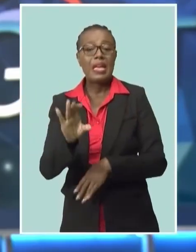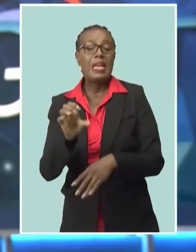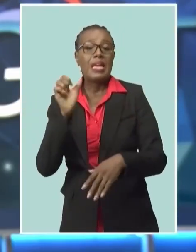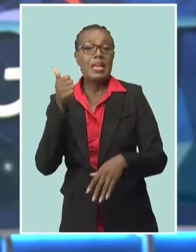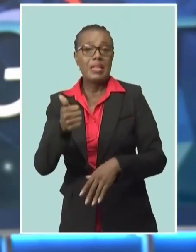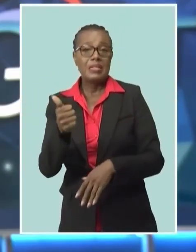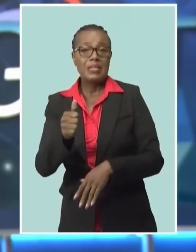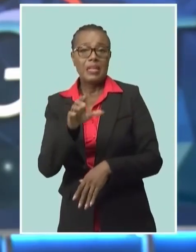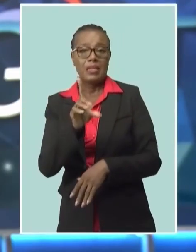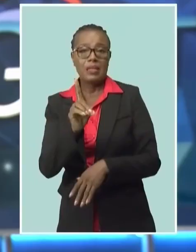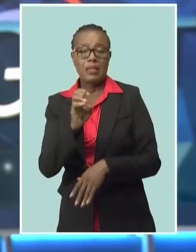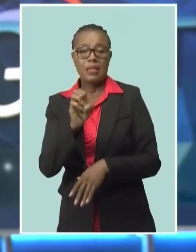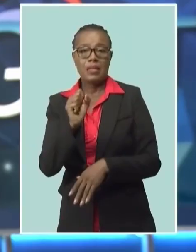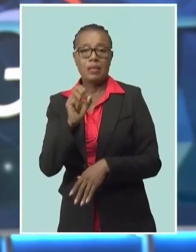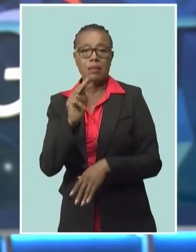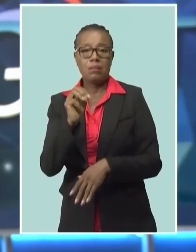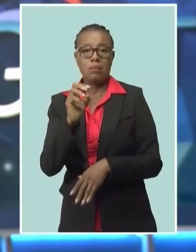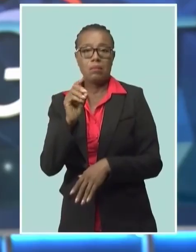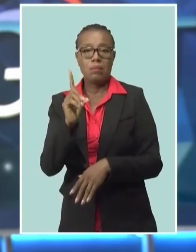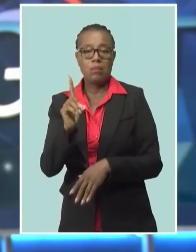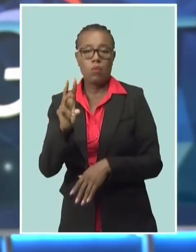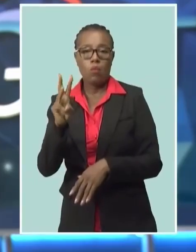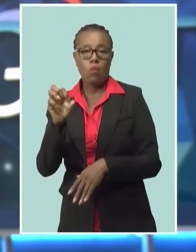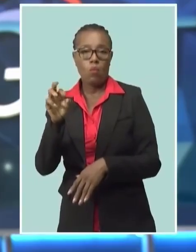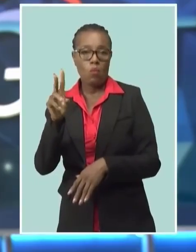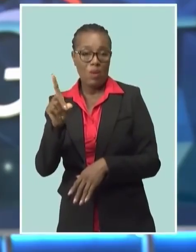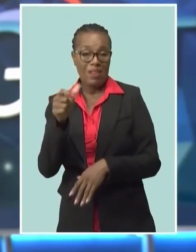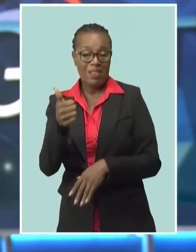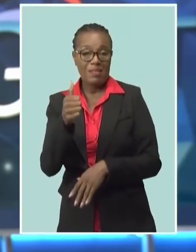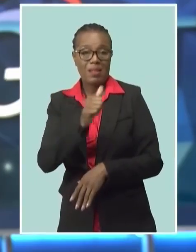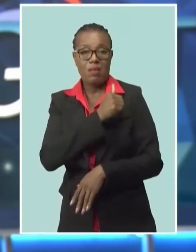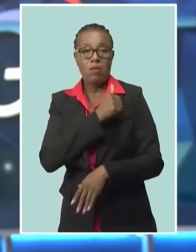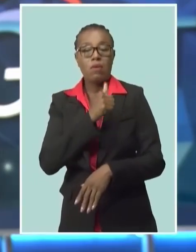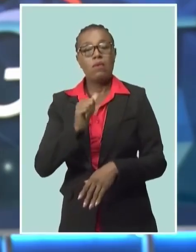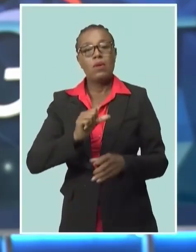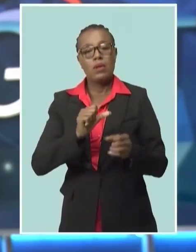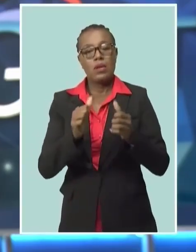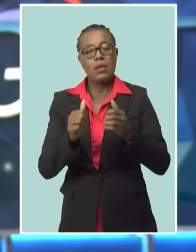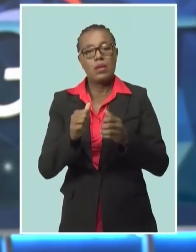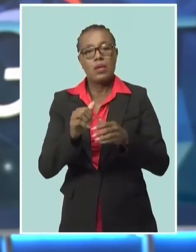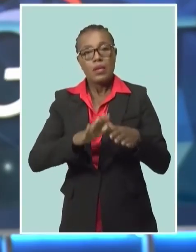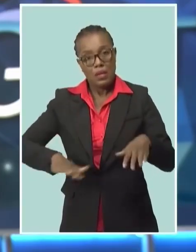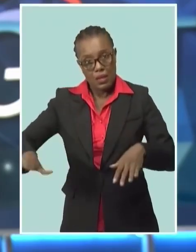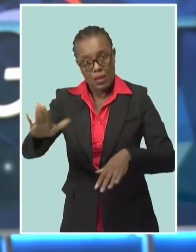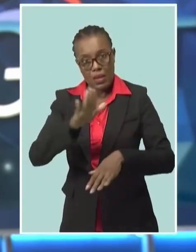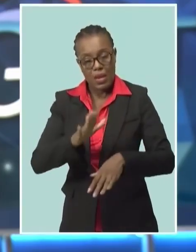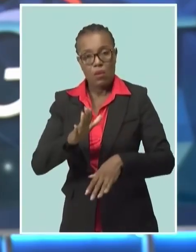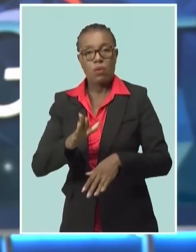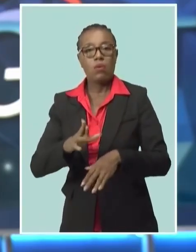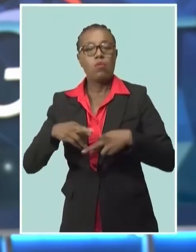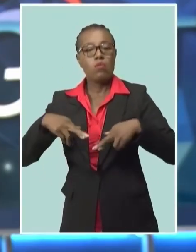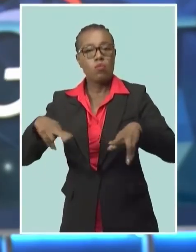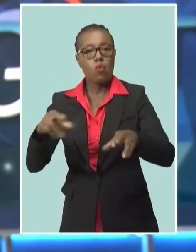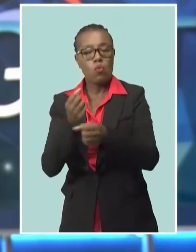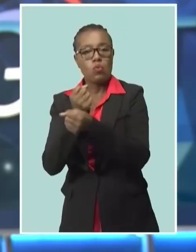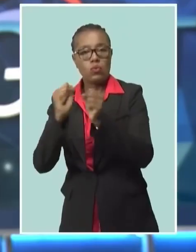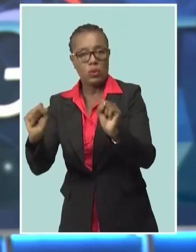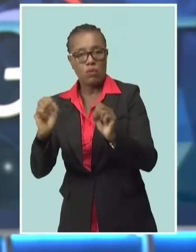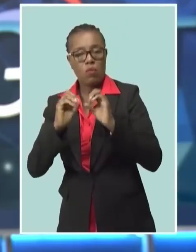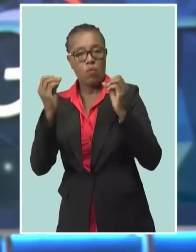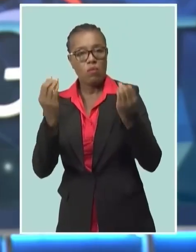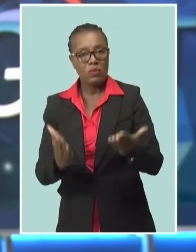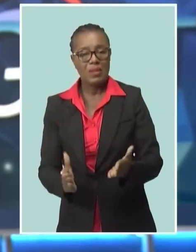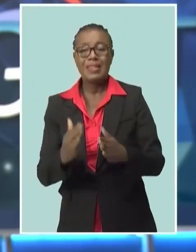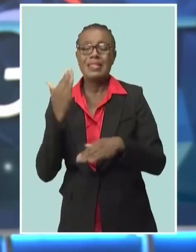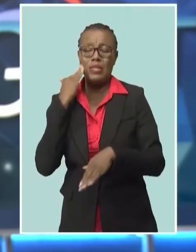emergency organization's road clearance officer, said he is yet to thoroughly evaluate the destruction, but he knows the ground has been severely